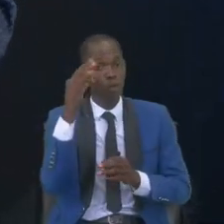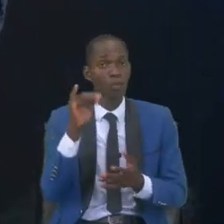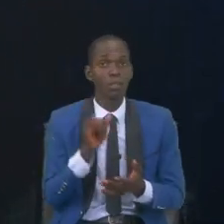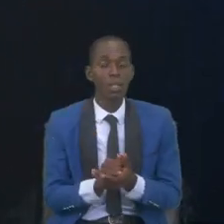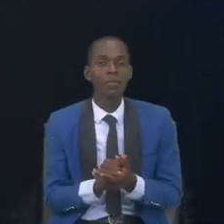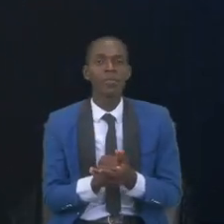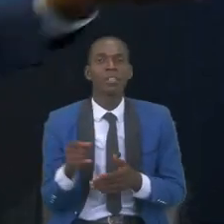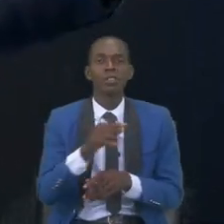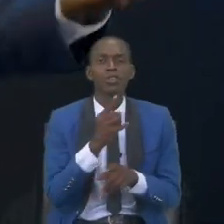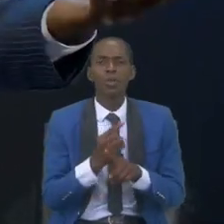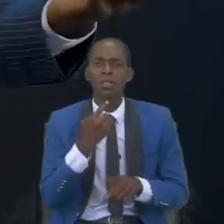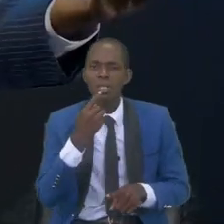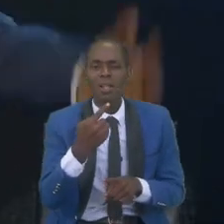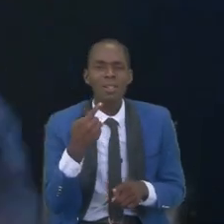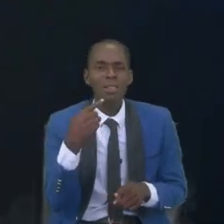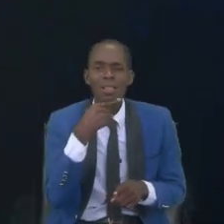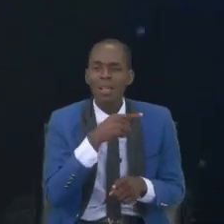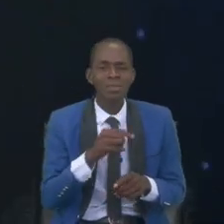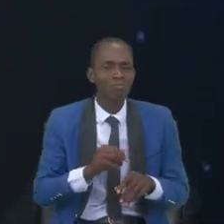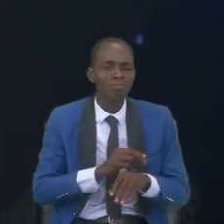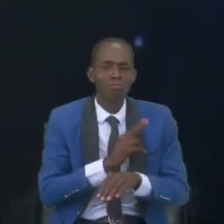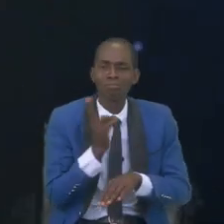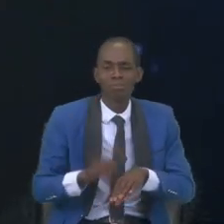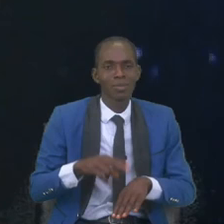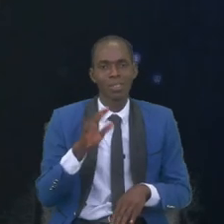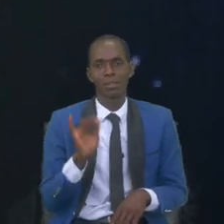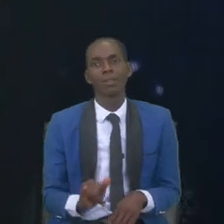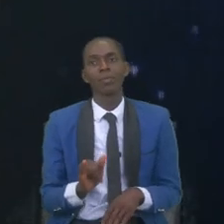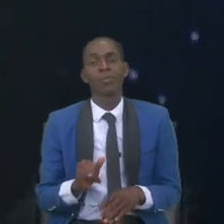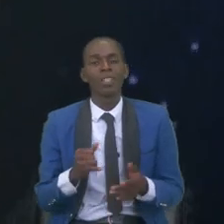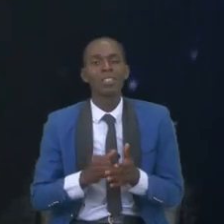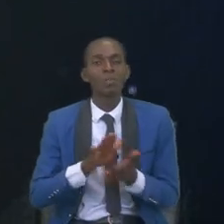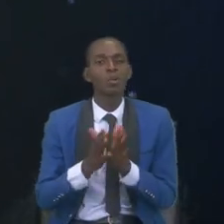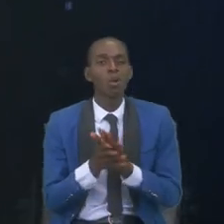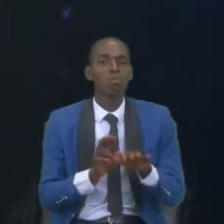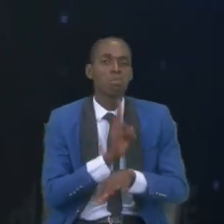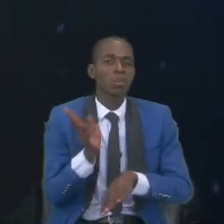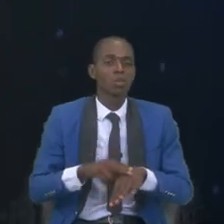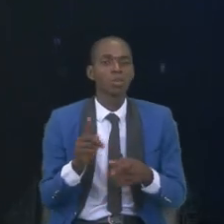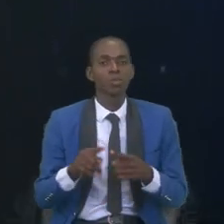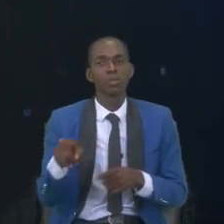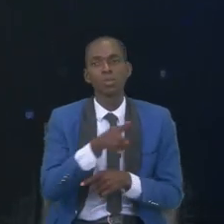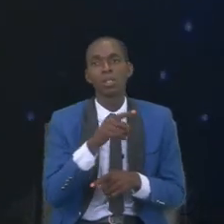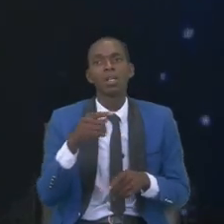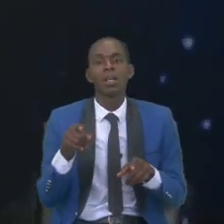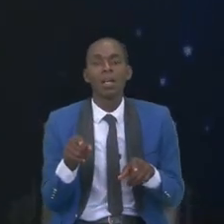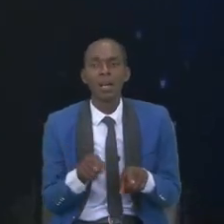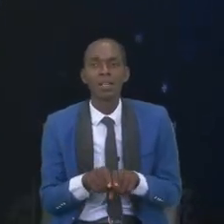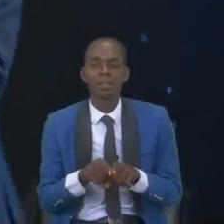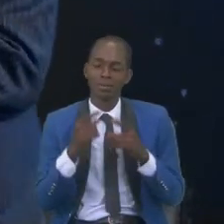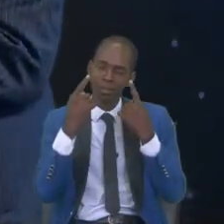tell lies naturally. It's as natural to them as flying is natural to the